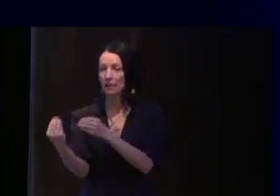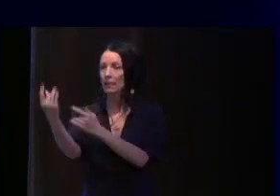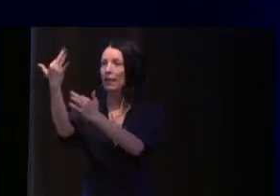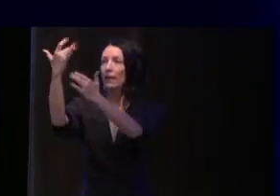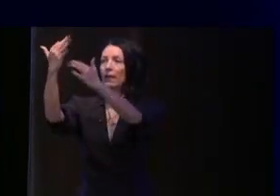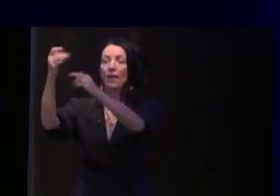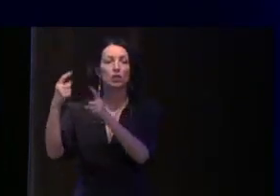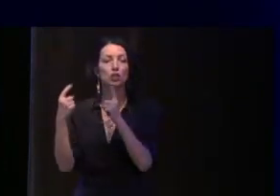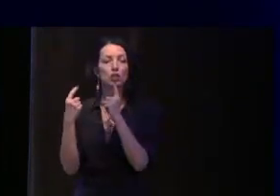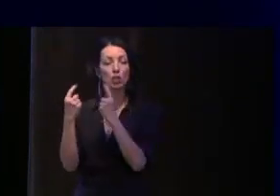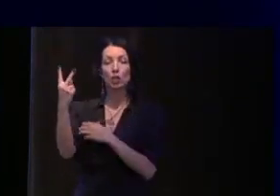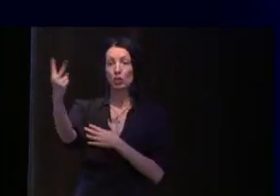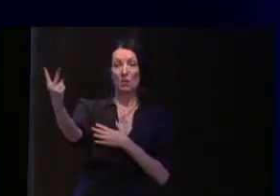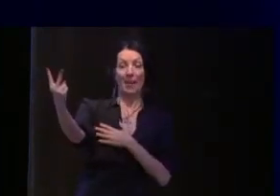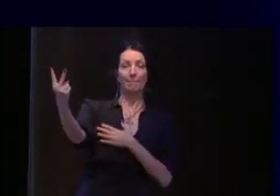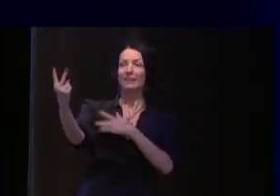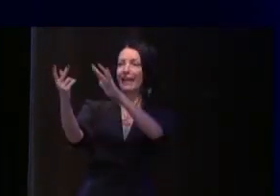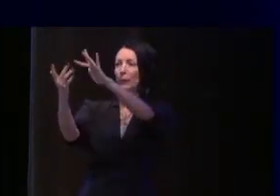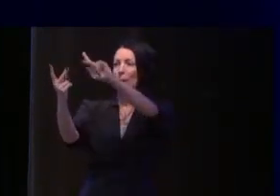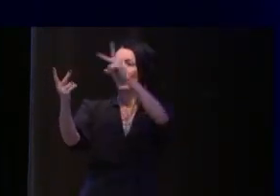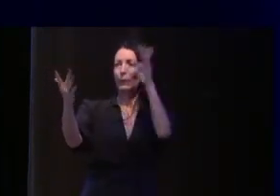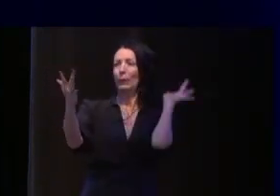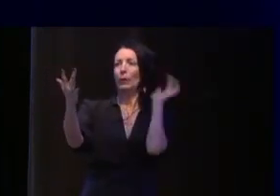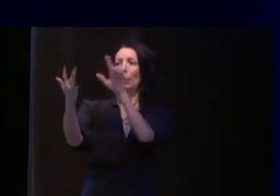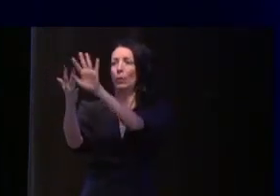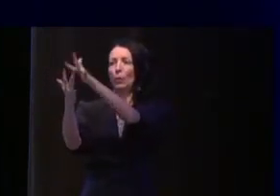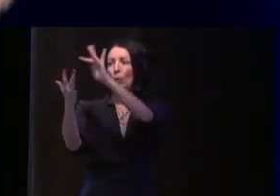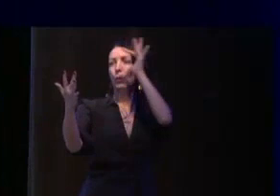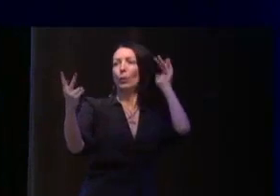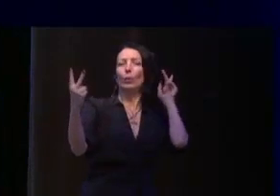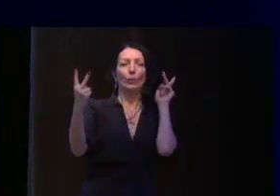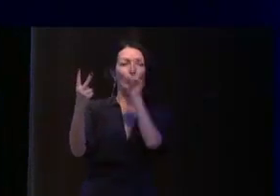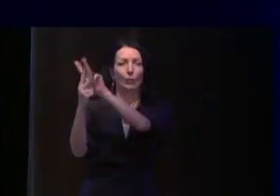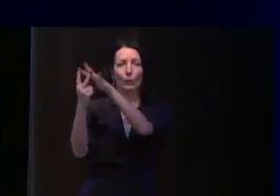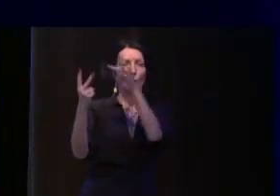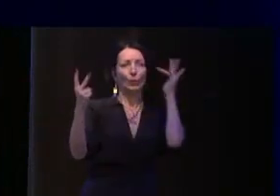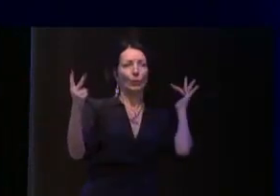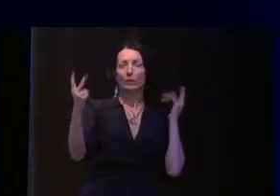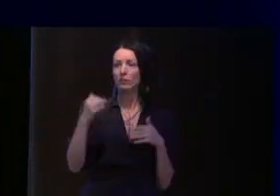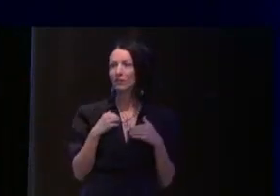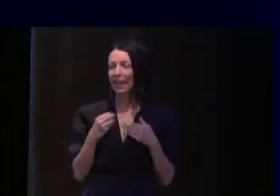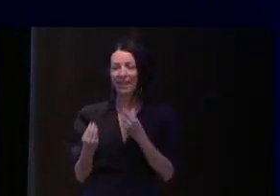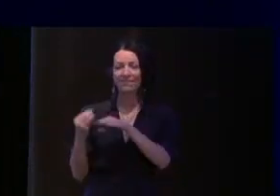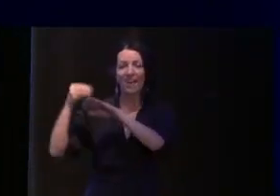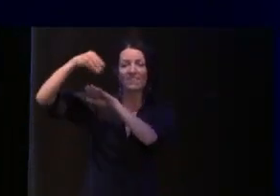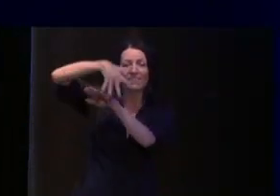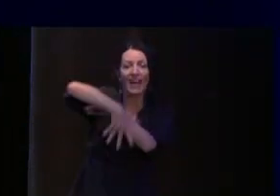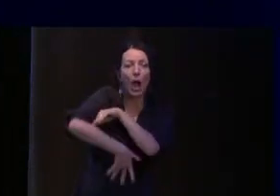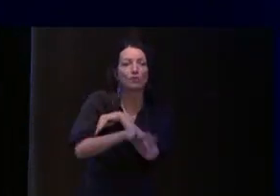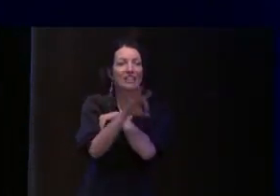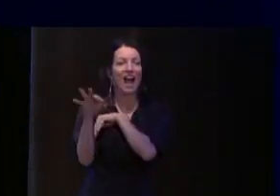light inside of their being. It was like a fountain of light. And I had